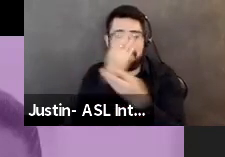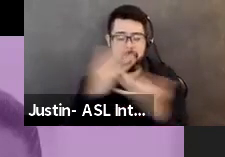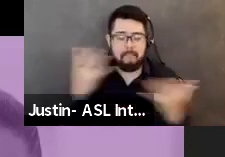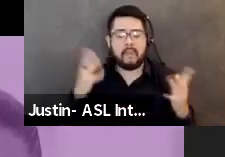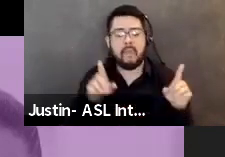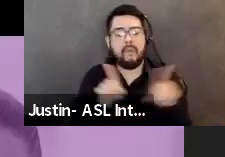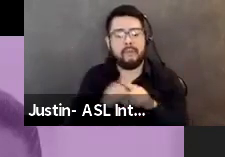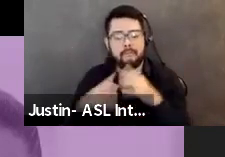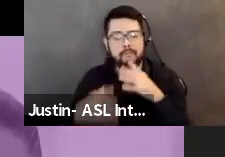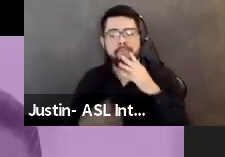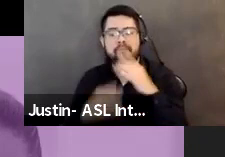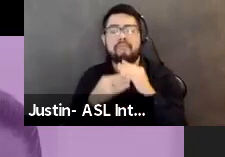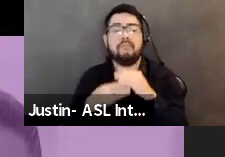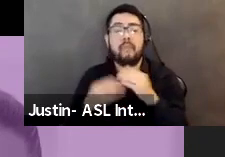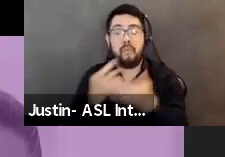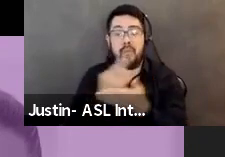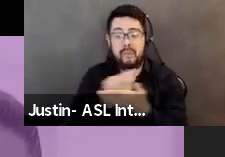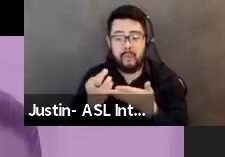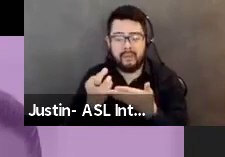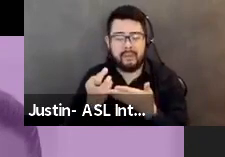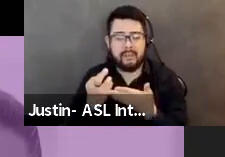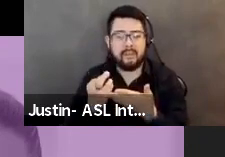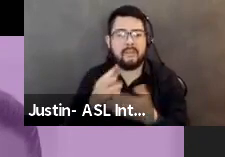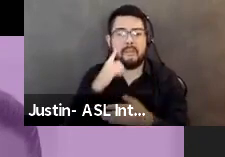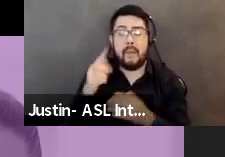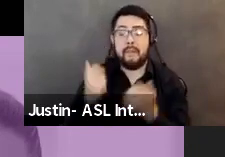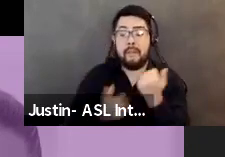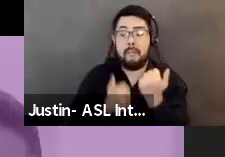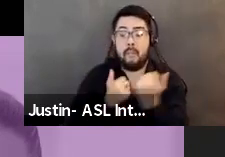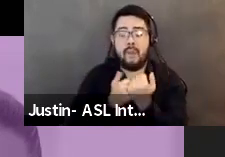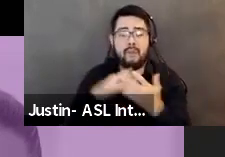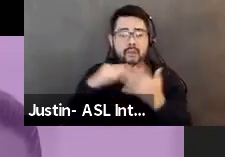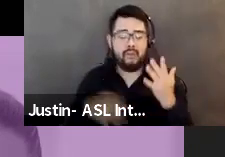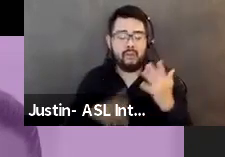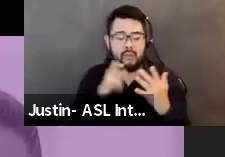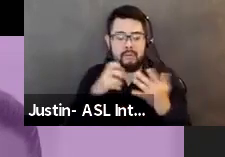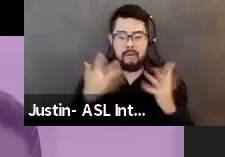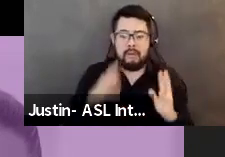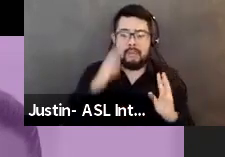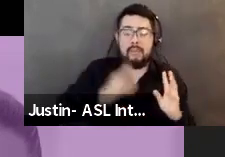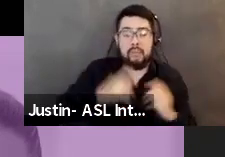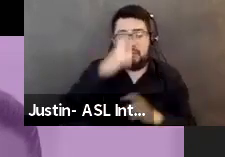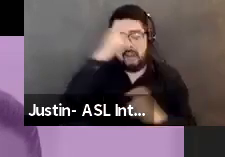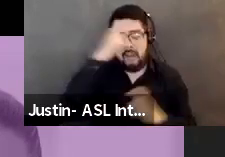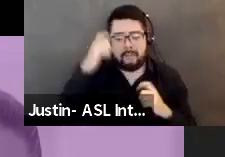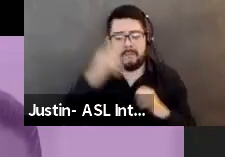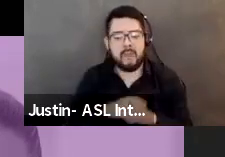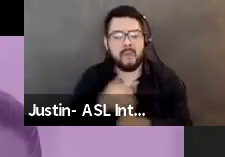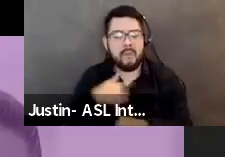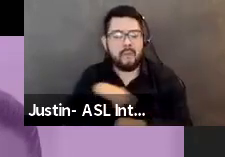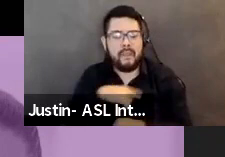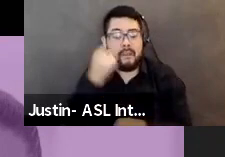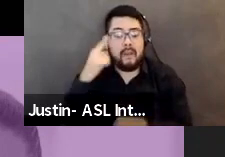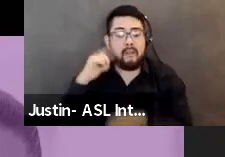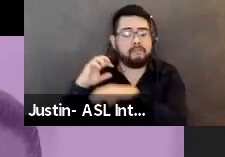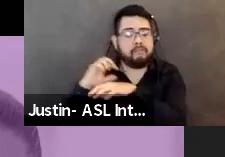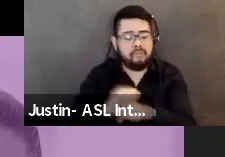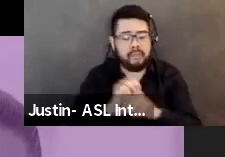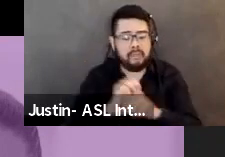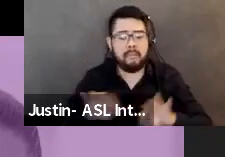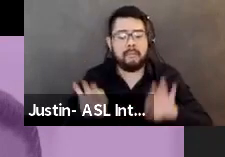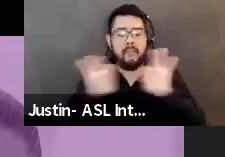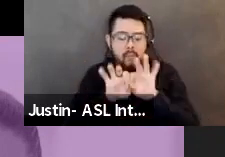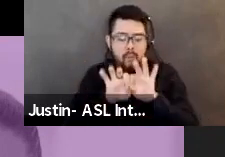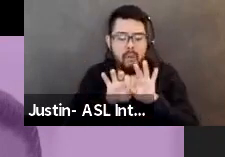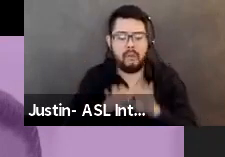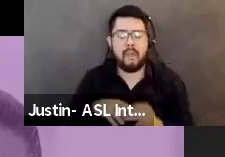resources especially around supporting students who've experienced trauma we know that maintaining routines are really important and there is guidance again that we